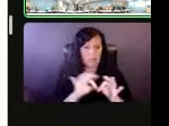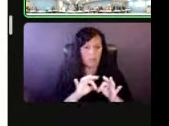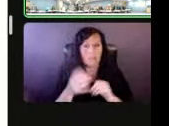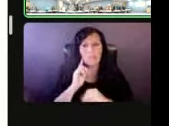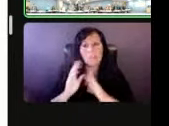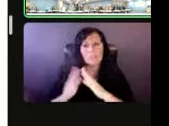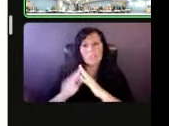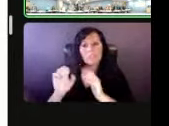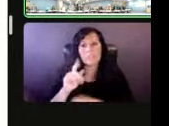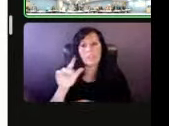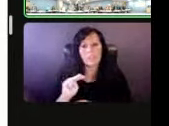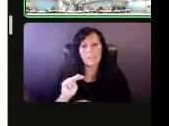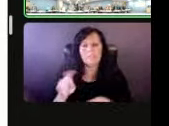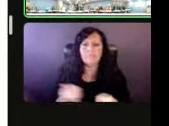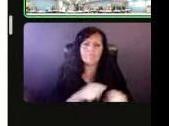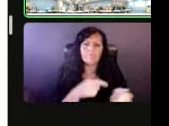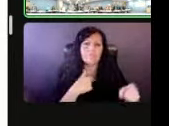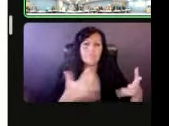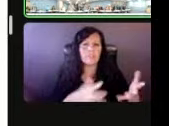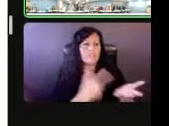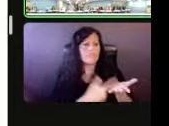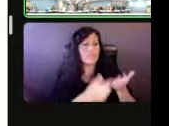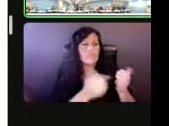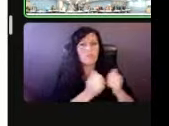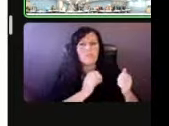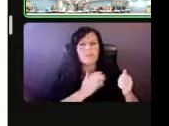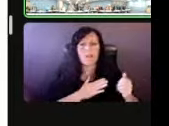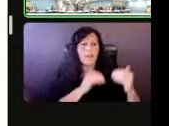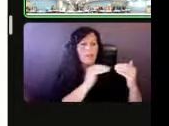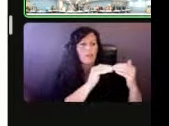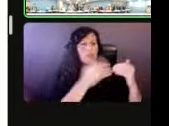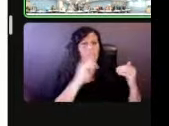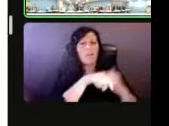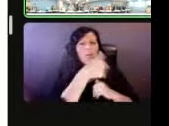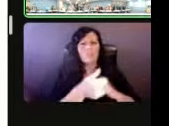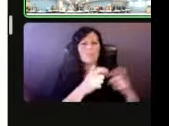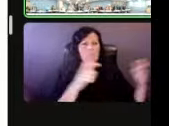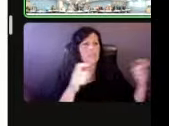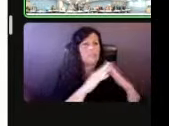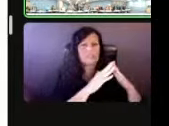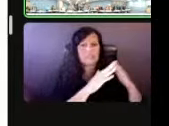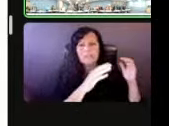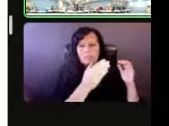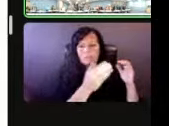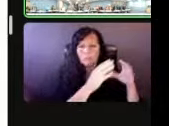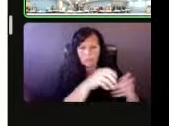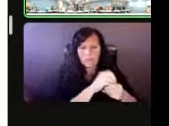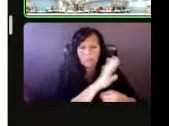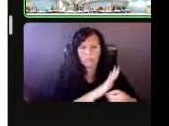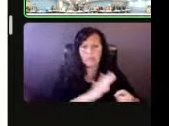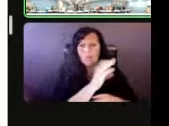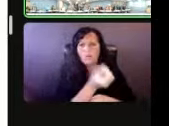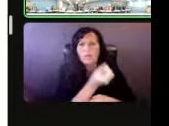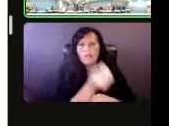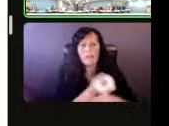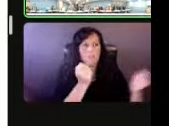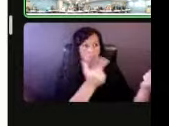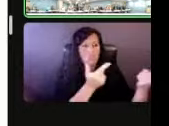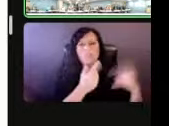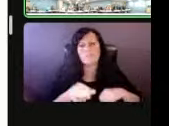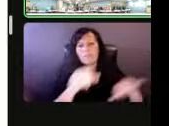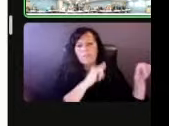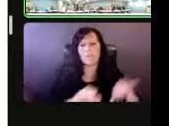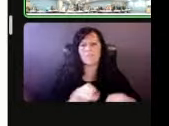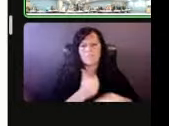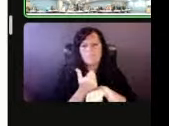other counterparts in other large cities in Oregon, everyone does it this way. You budget fully for every